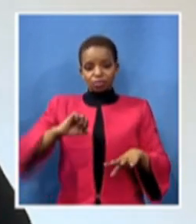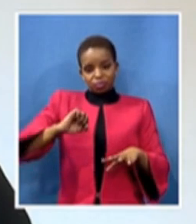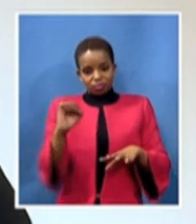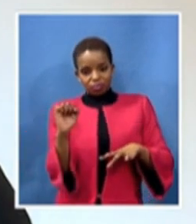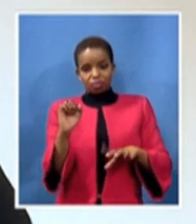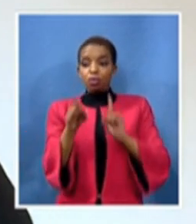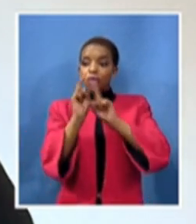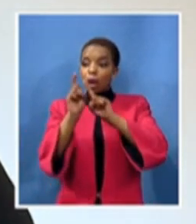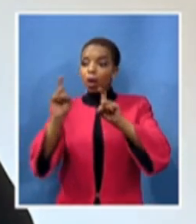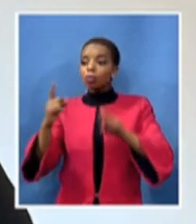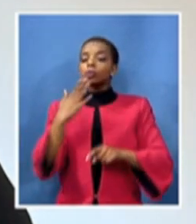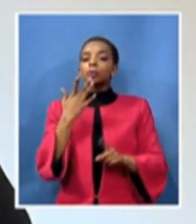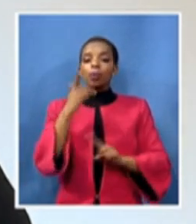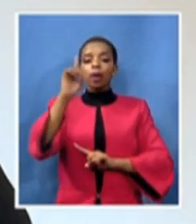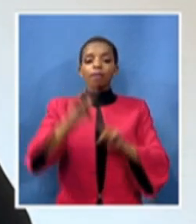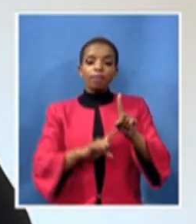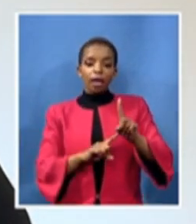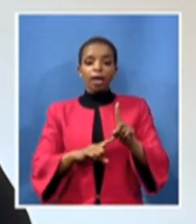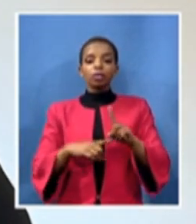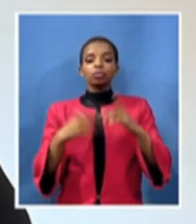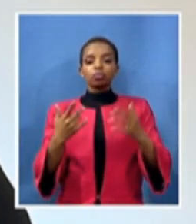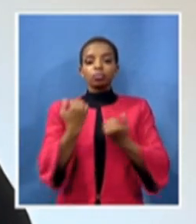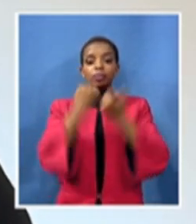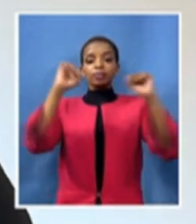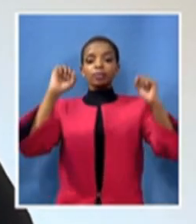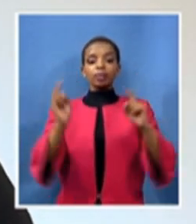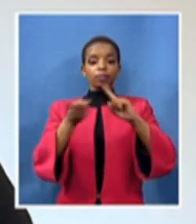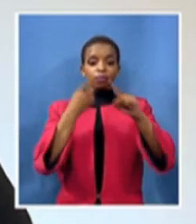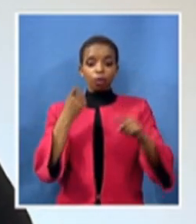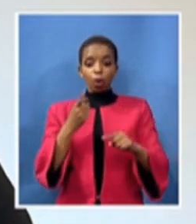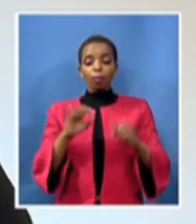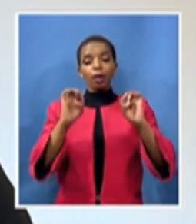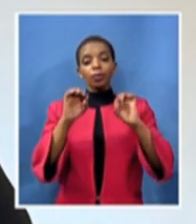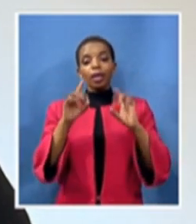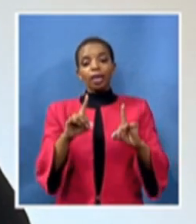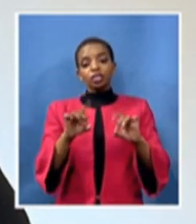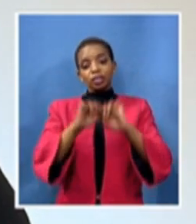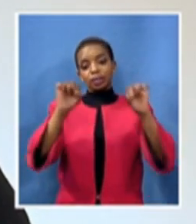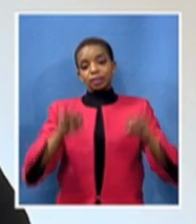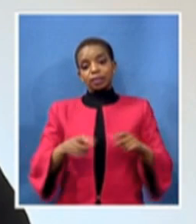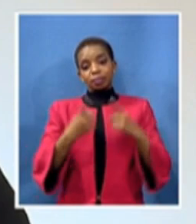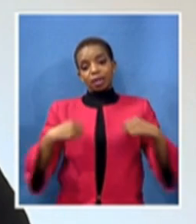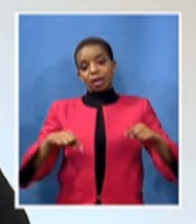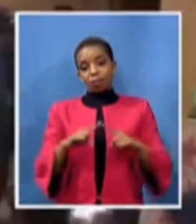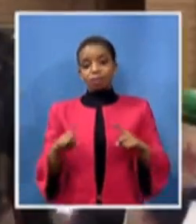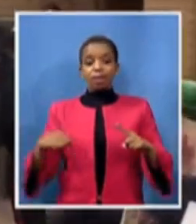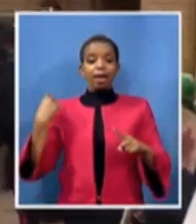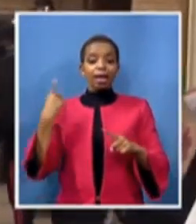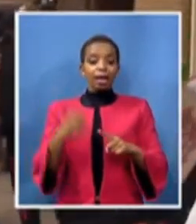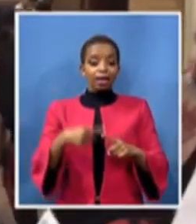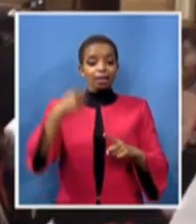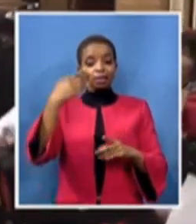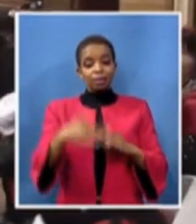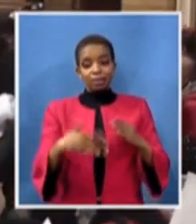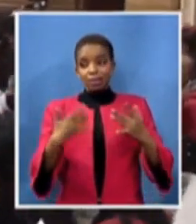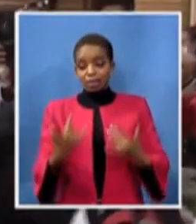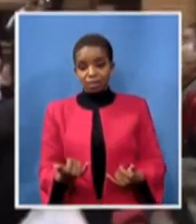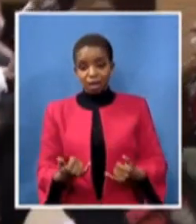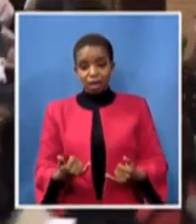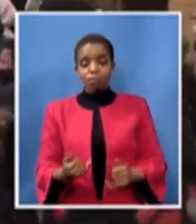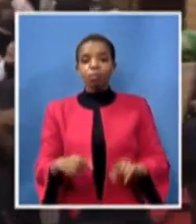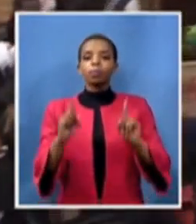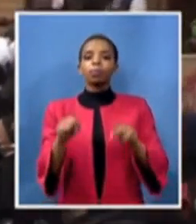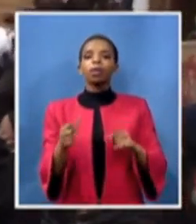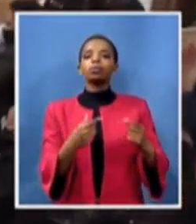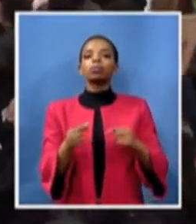system. To this end, we must reorientate our criminal justice system. Women must have faith